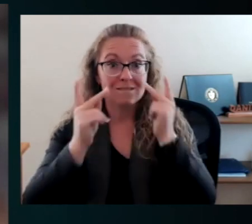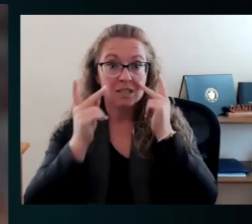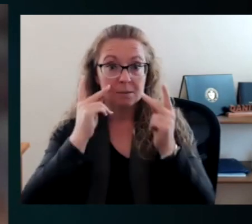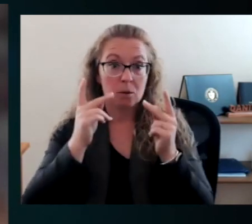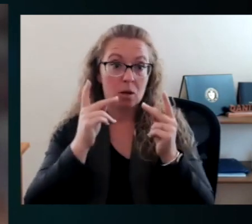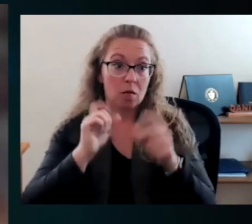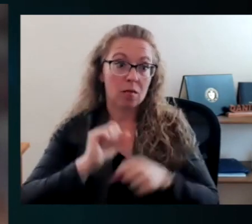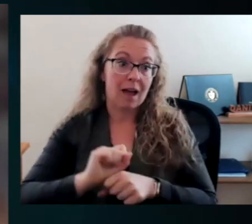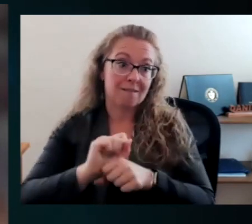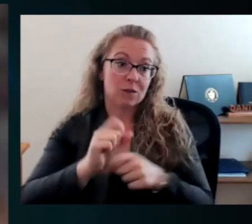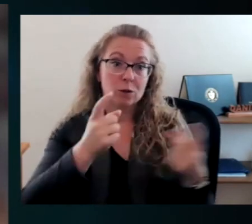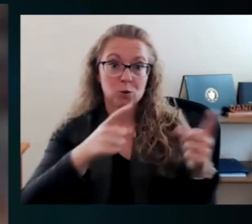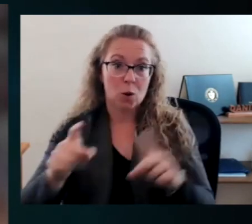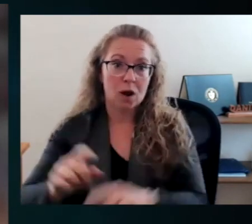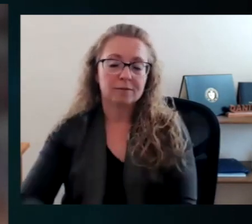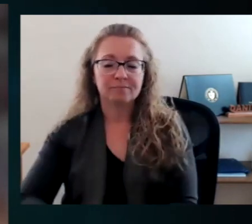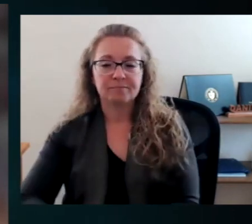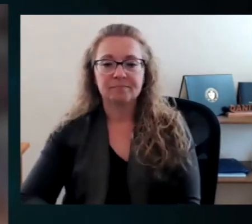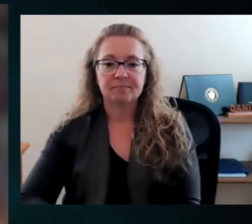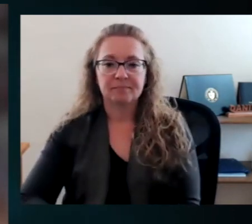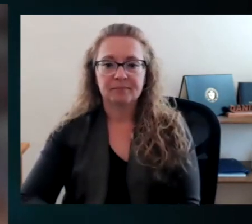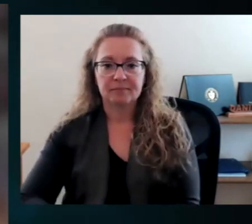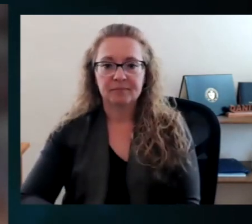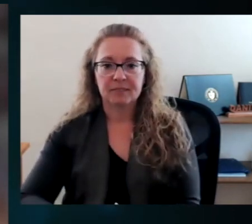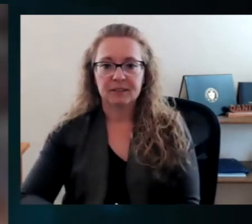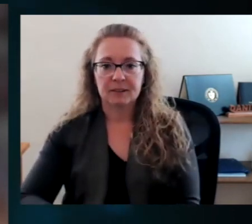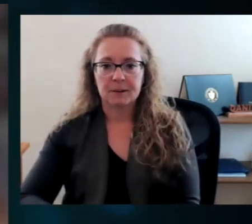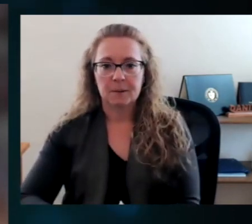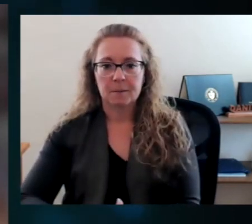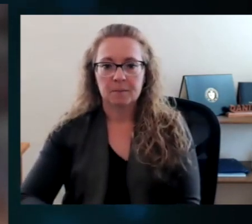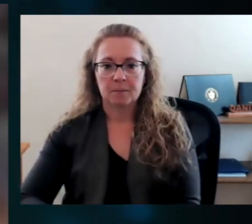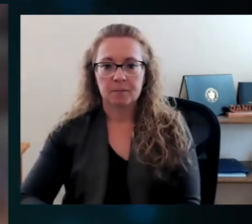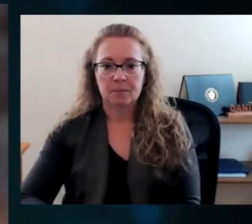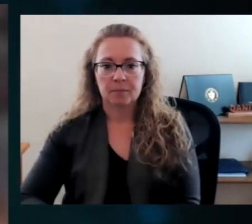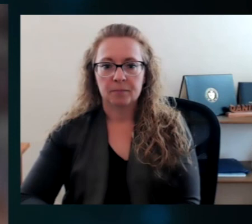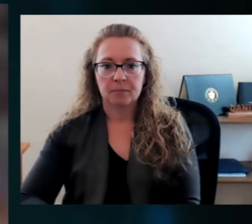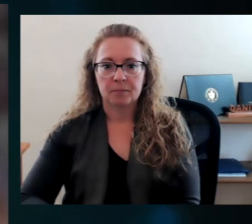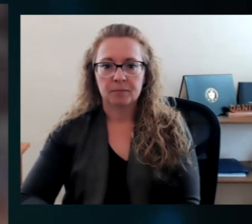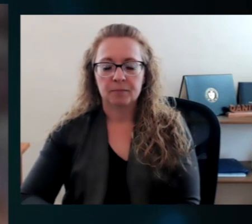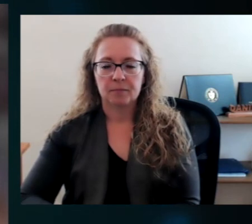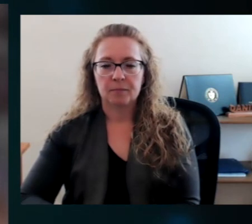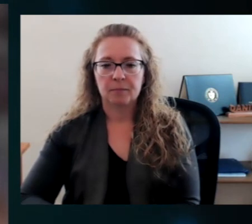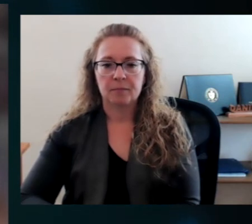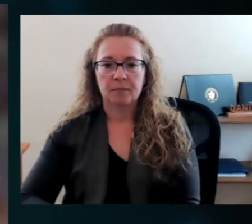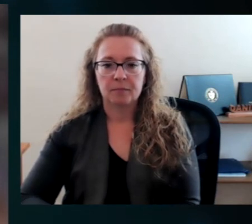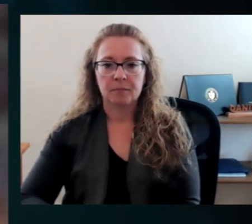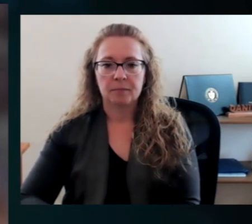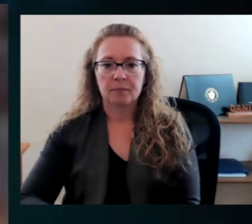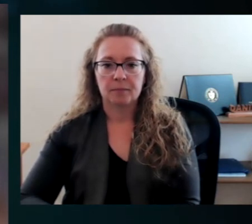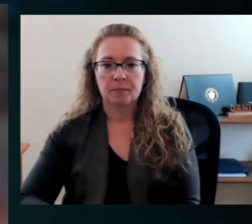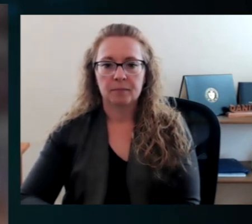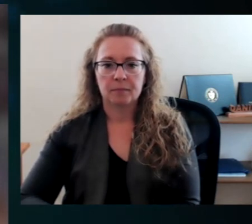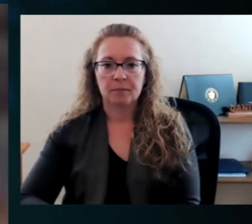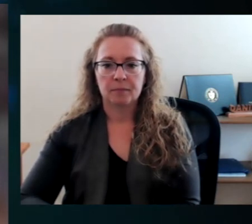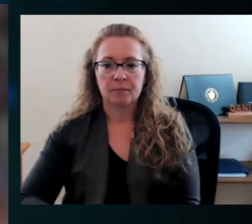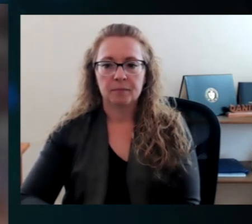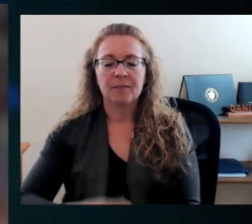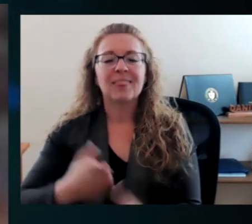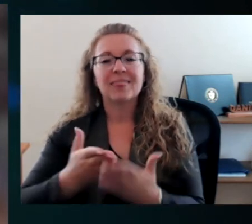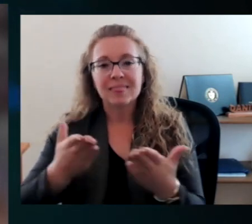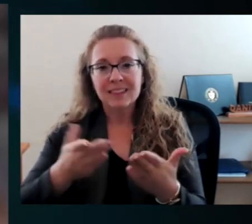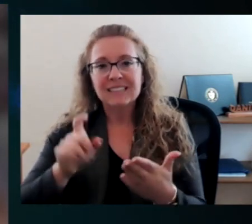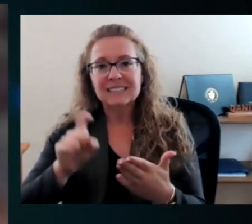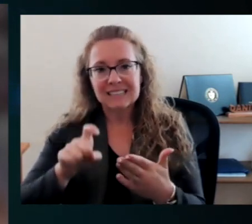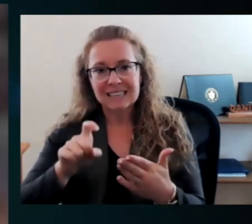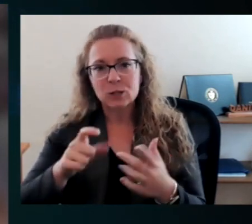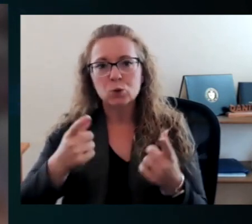moving forward. I think I want to just make sure one last thing to make sure that things need to be done. We need